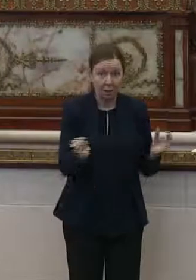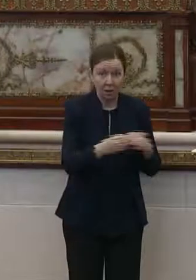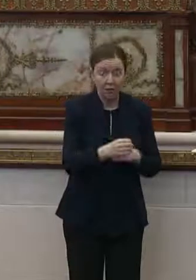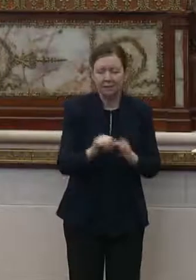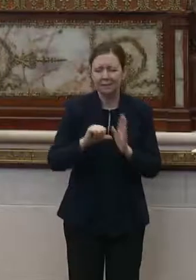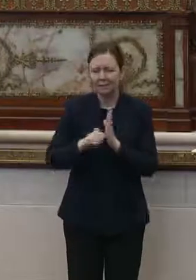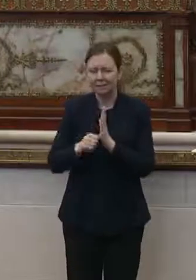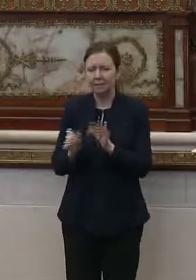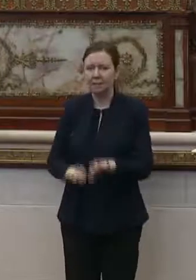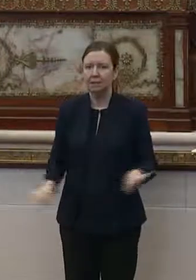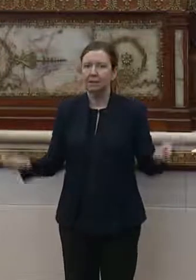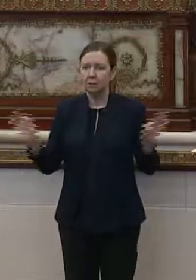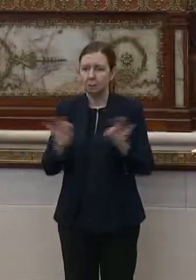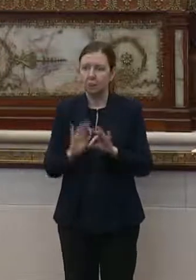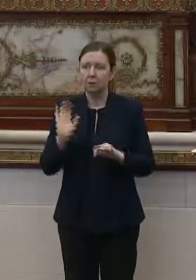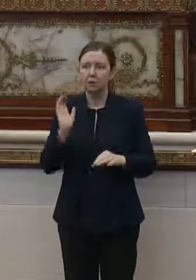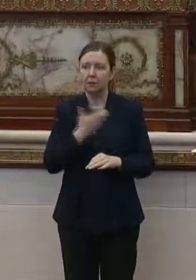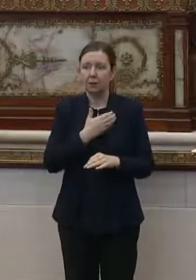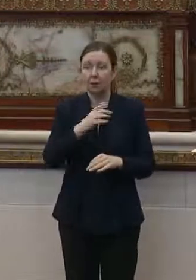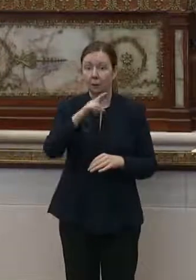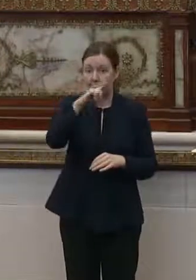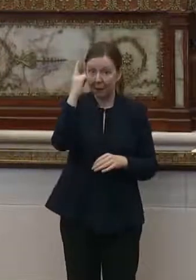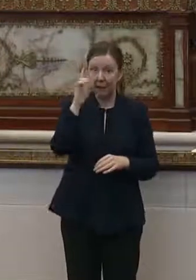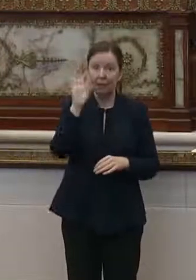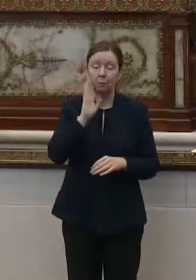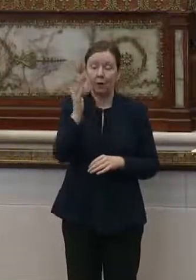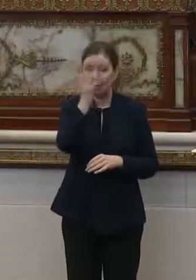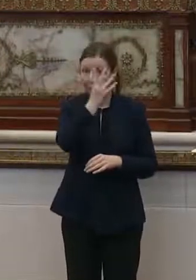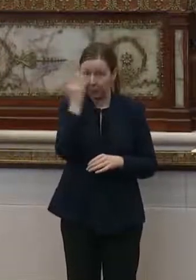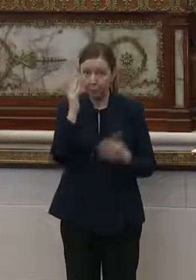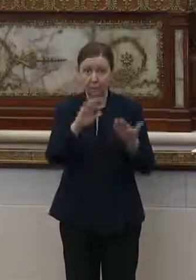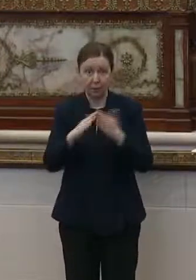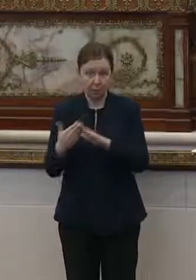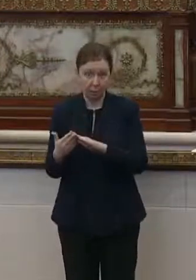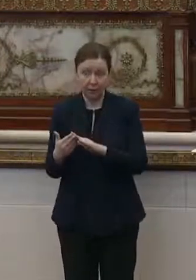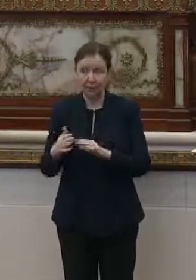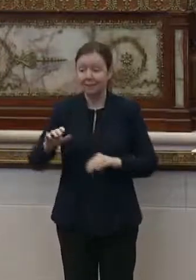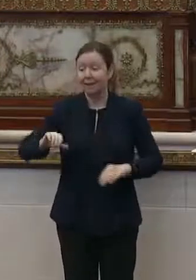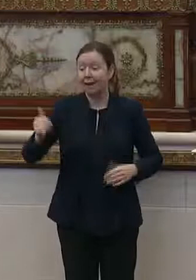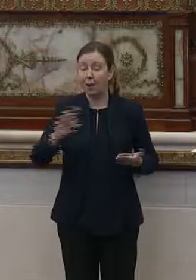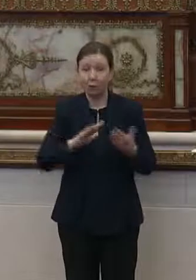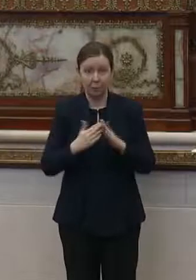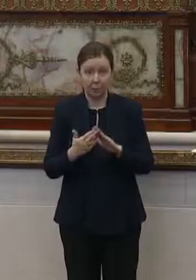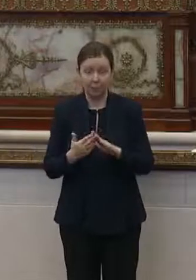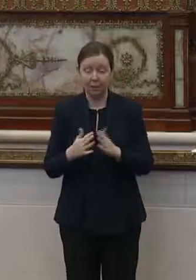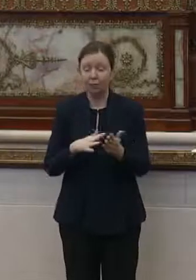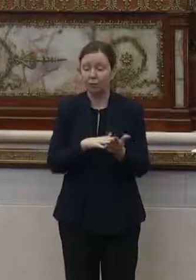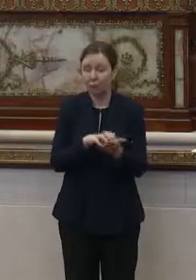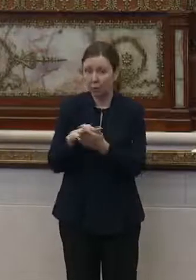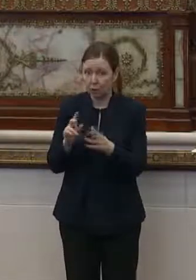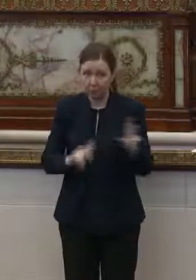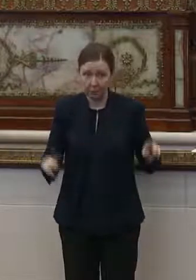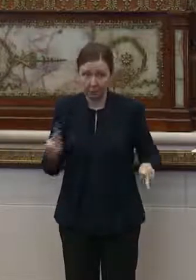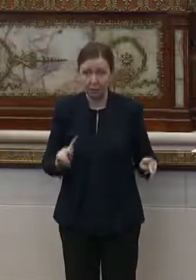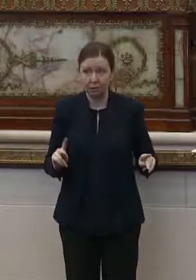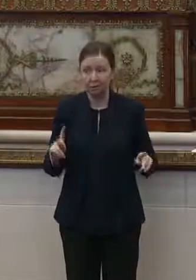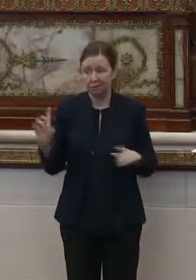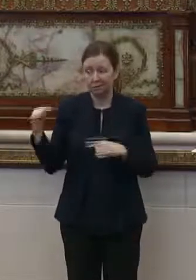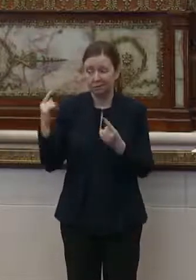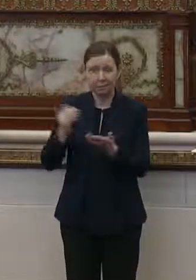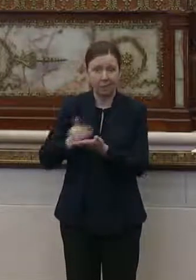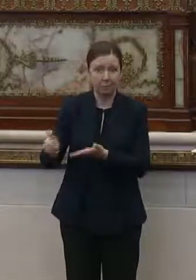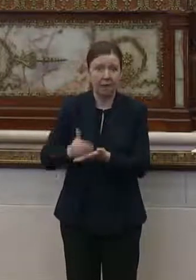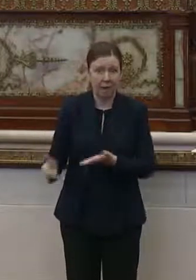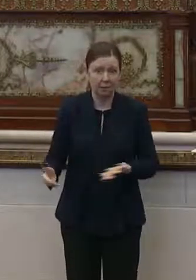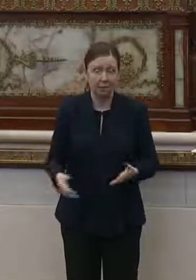the importance of our Black, Brown, and immigrant communities and other communities and vulnerable populations that have long been left